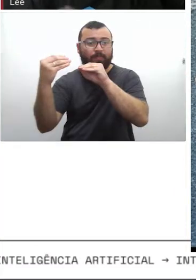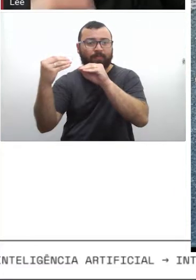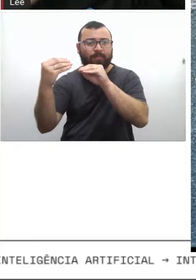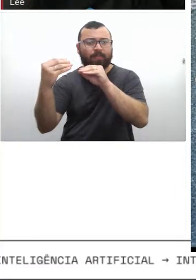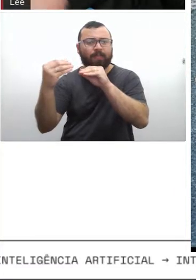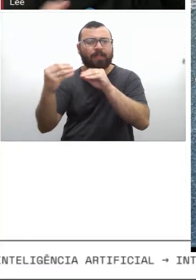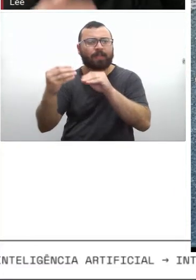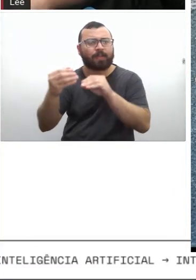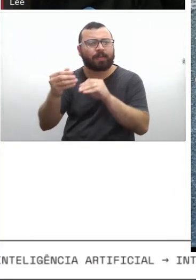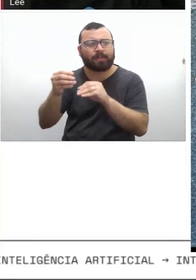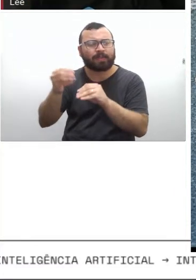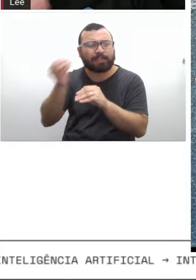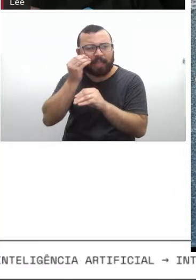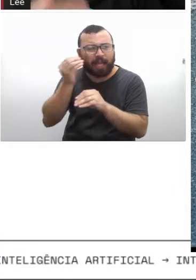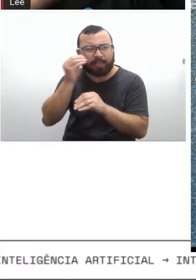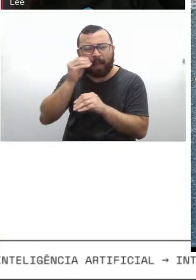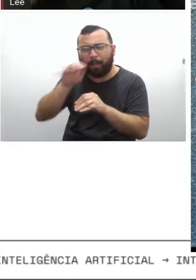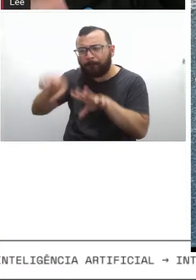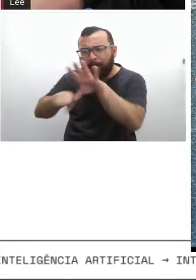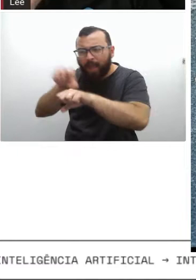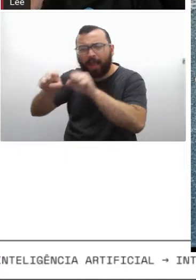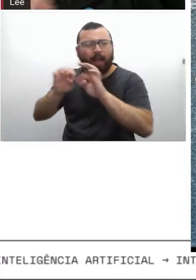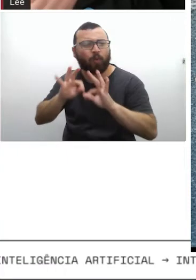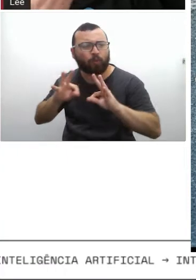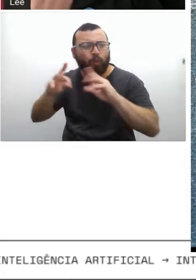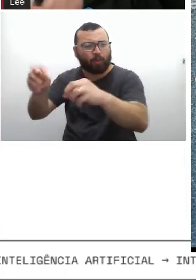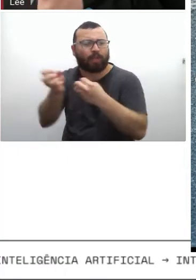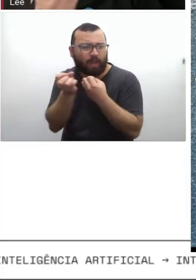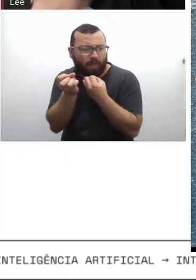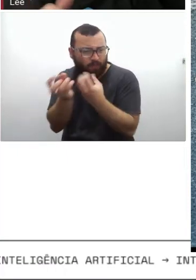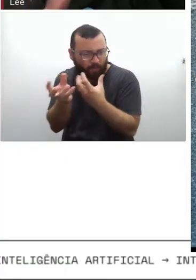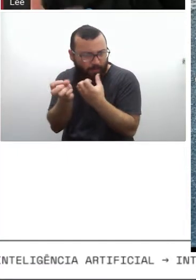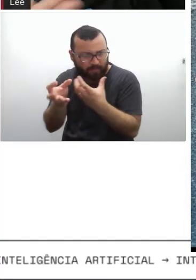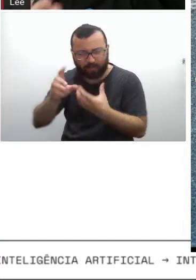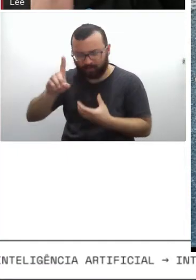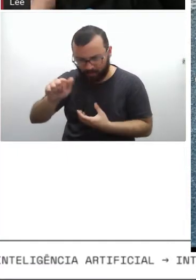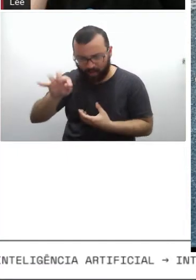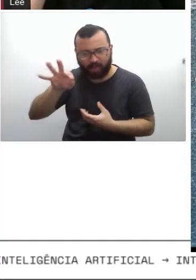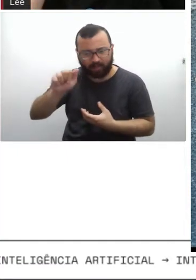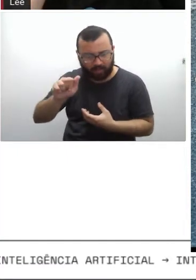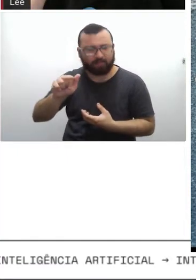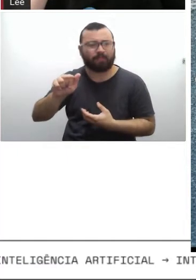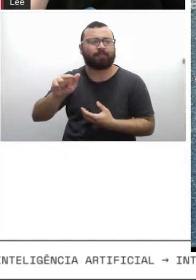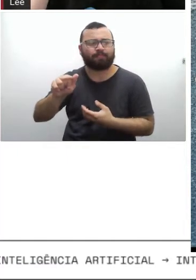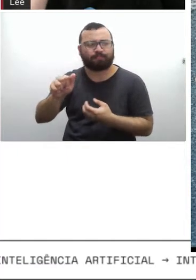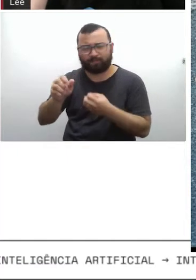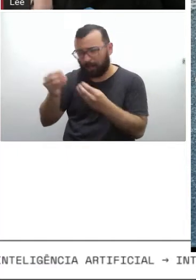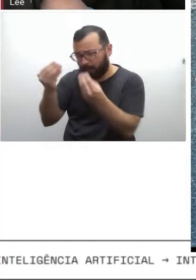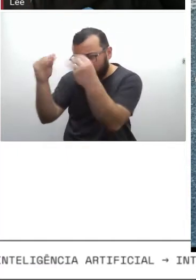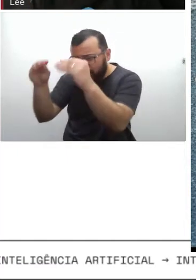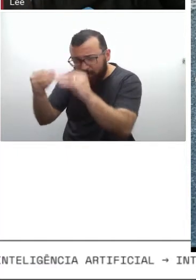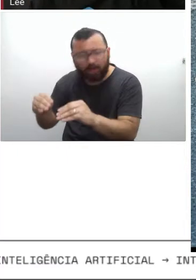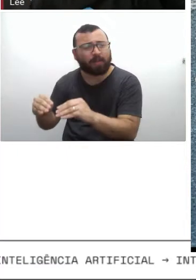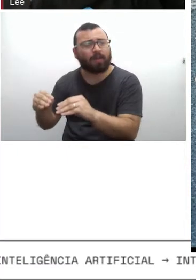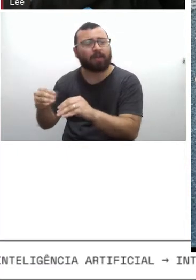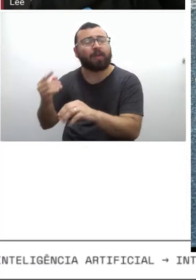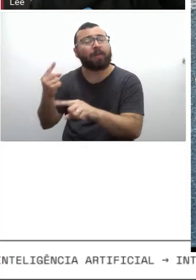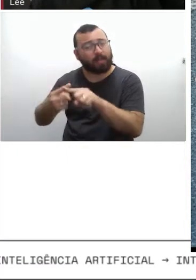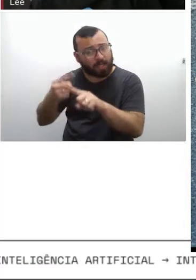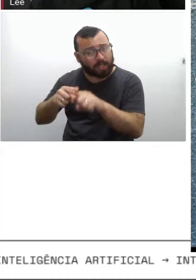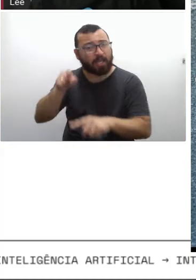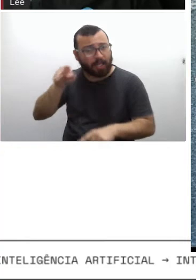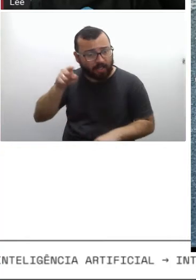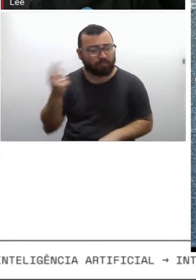start capturing all the data that your users are telling to the chatbot, because that is the way how